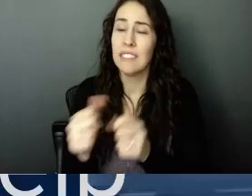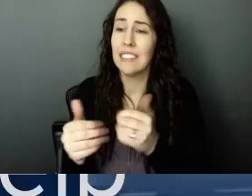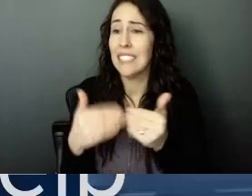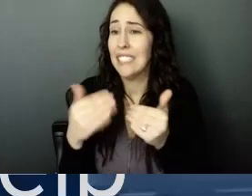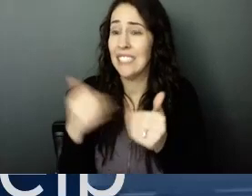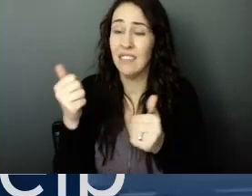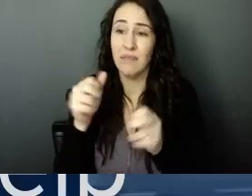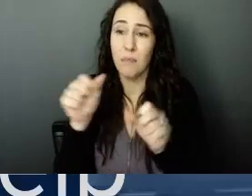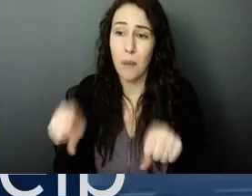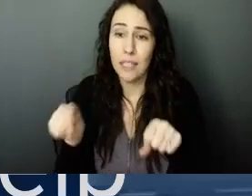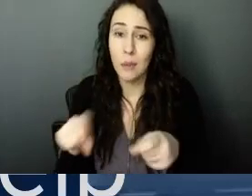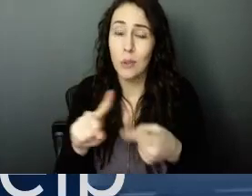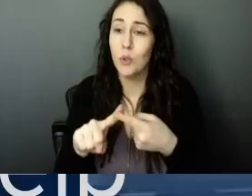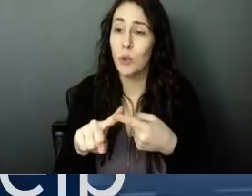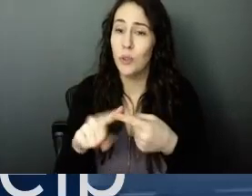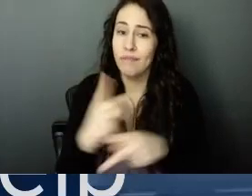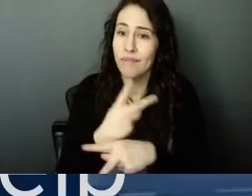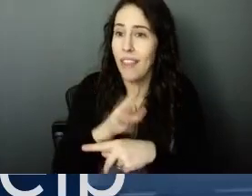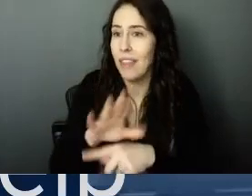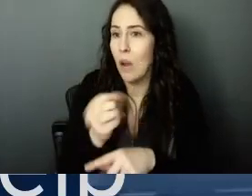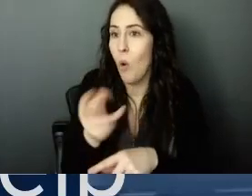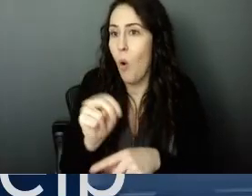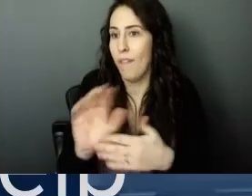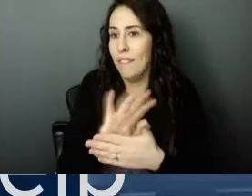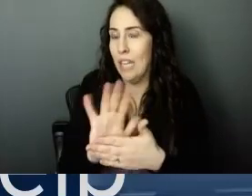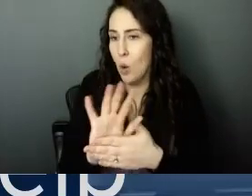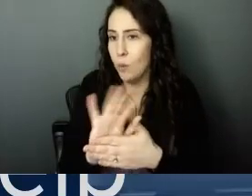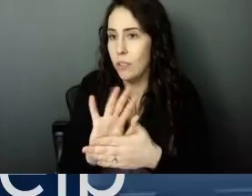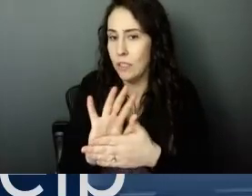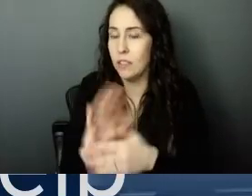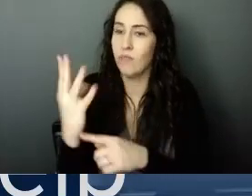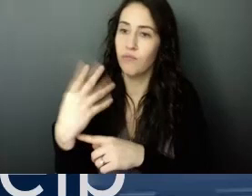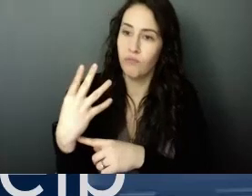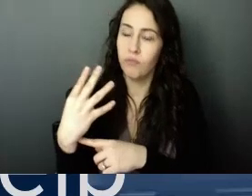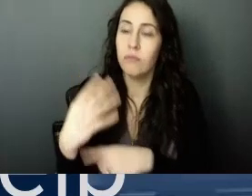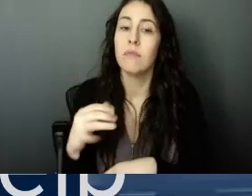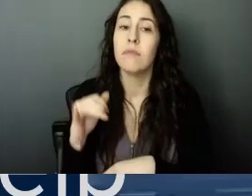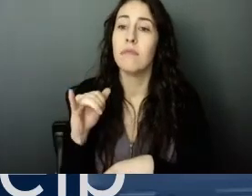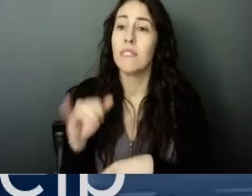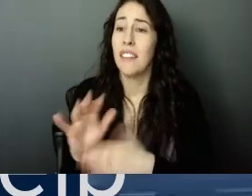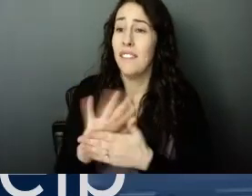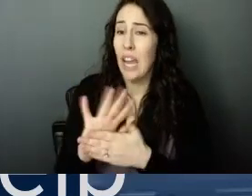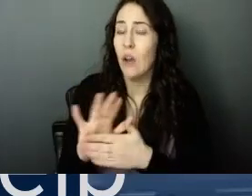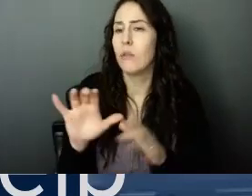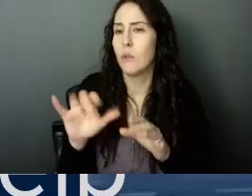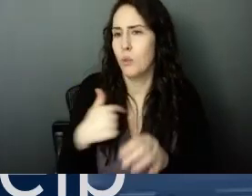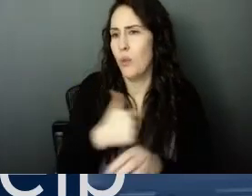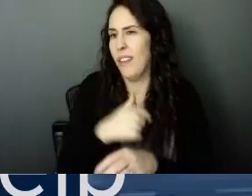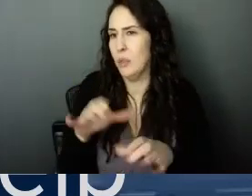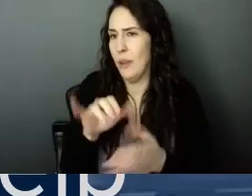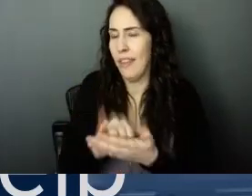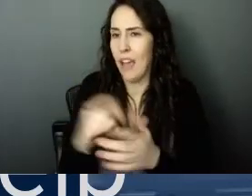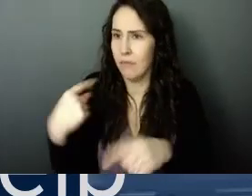to work with their own videos. Video's been something that we've been doing with for a long time. If you follow sports, I know they've been